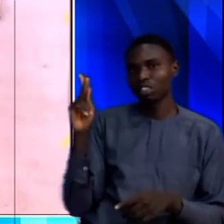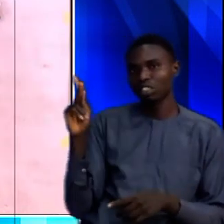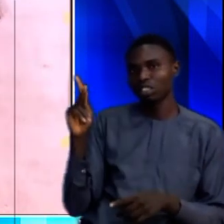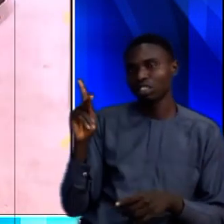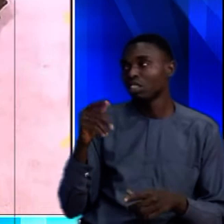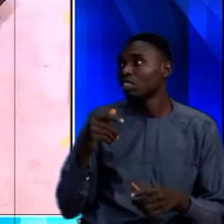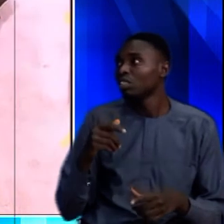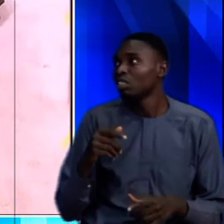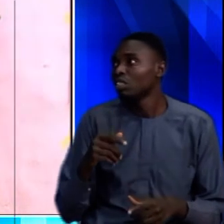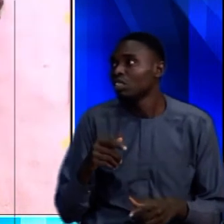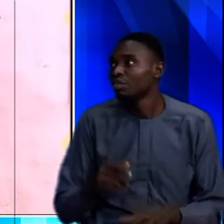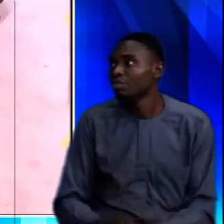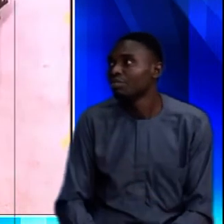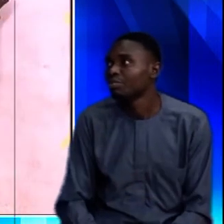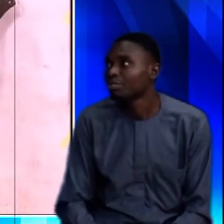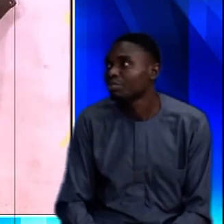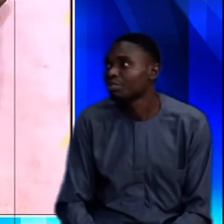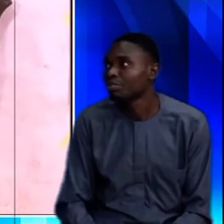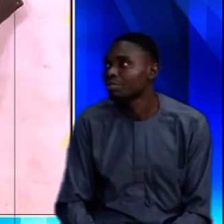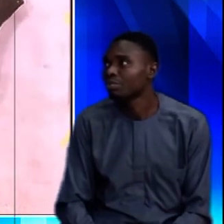while he has 50,000 naira.